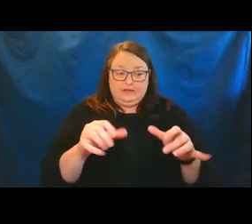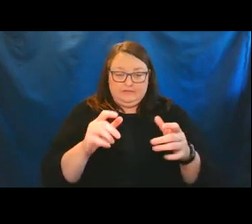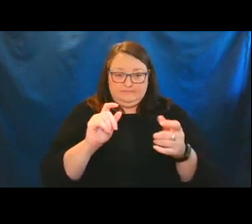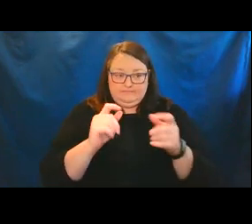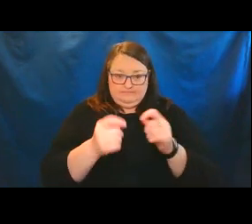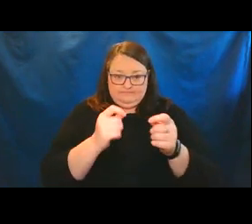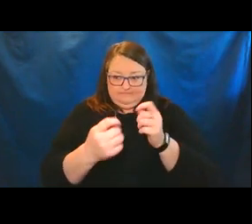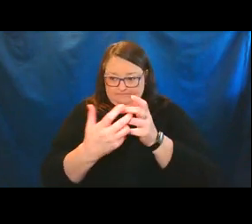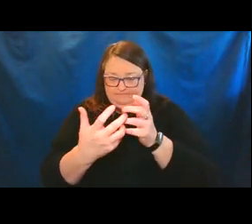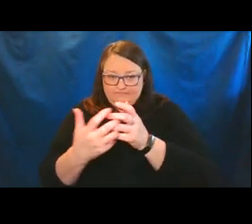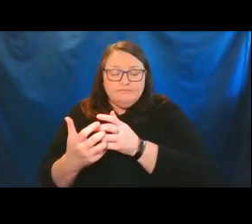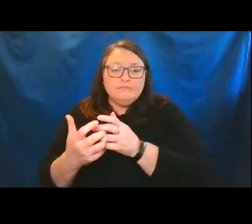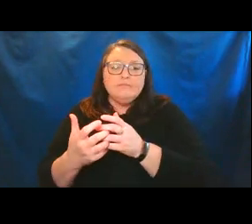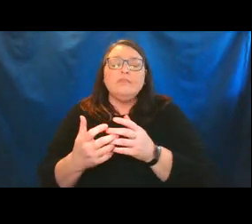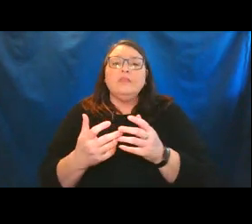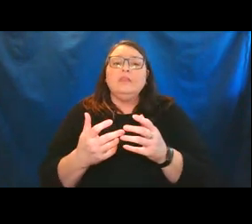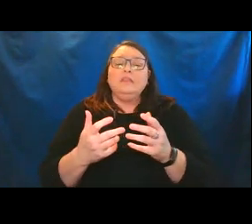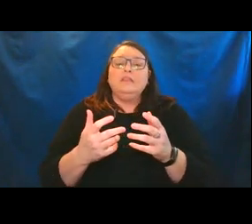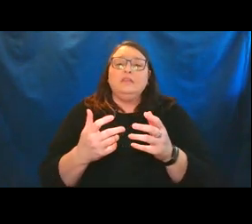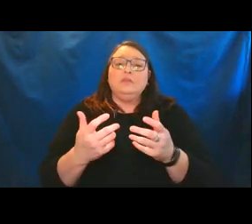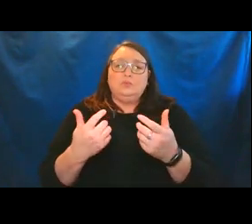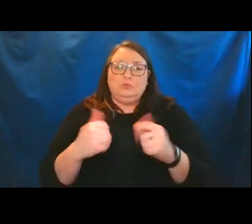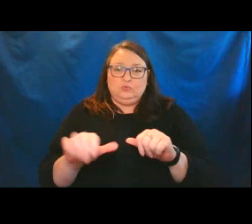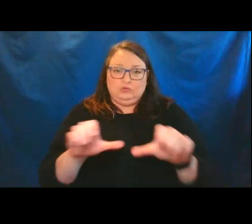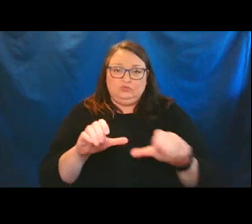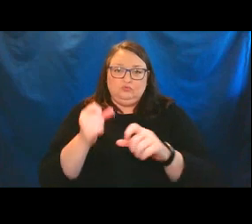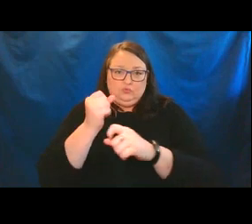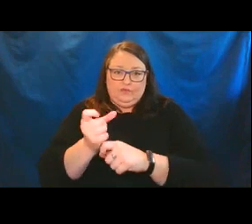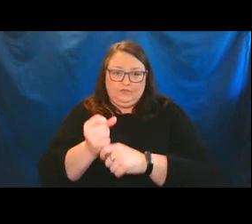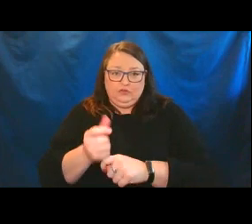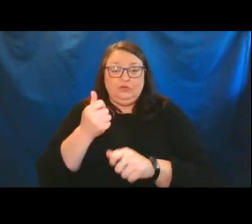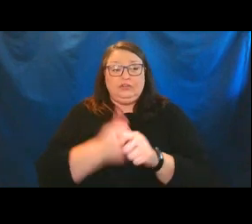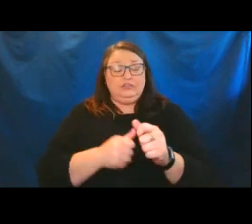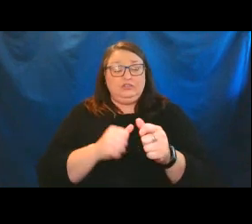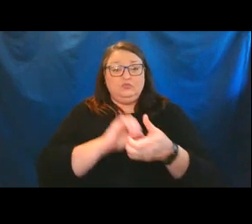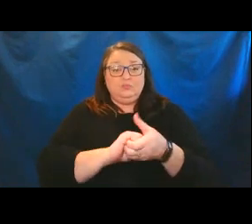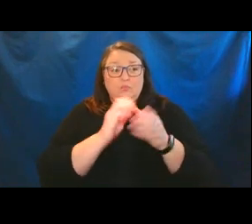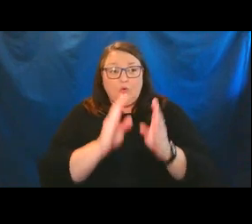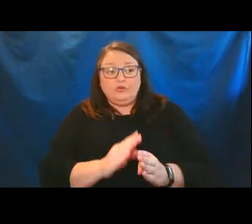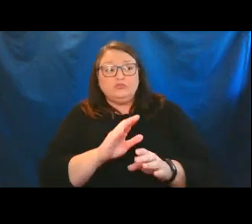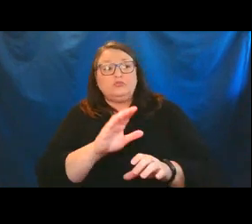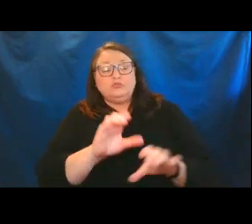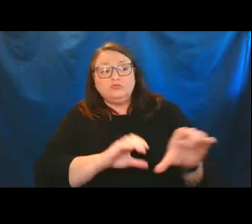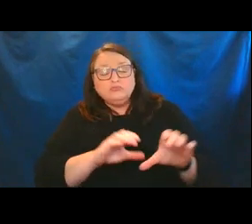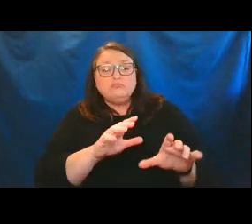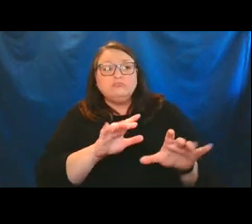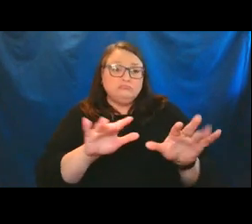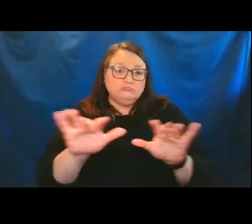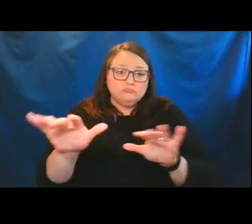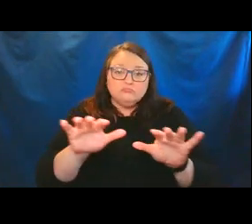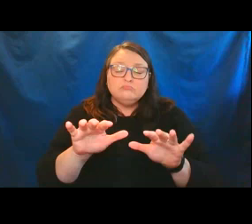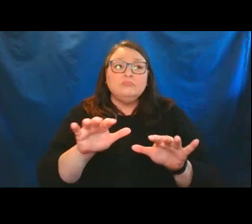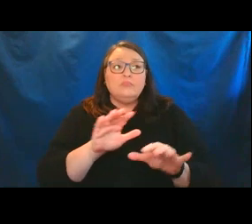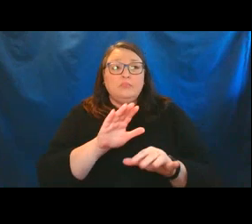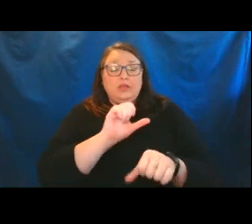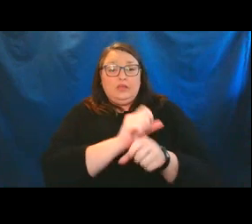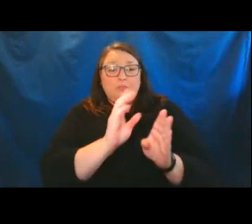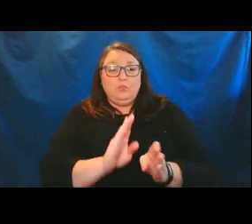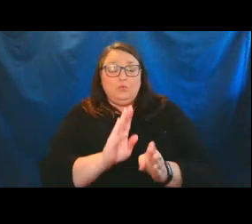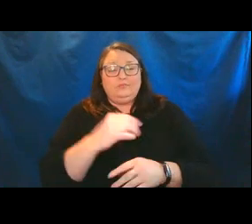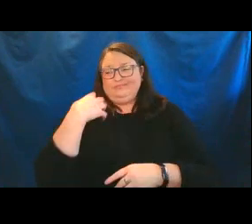that we intend to do every year. So talking to each of the partners and specifically align employers' needs and training